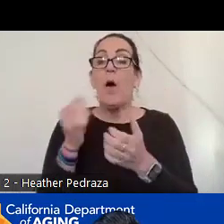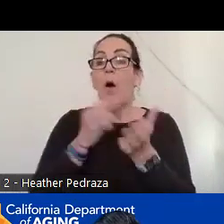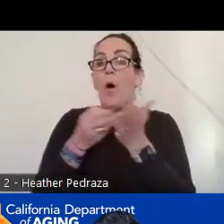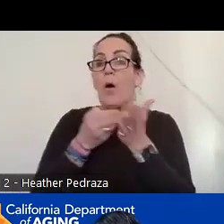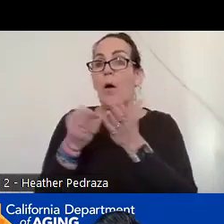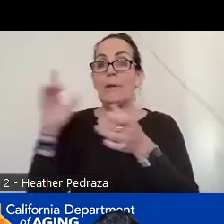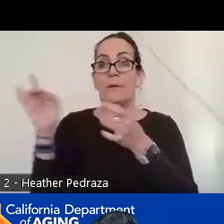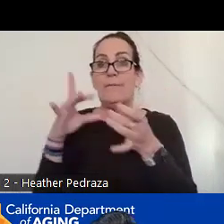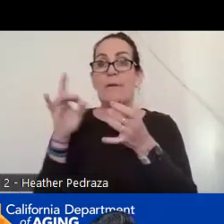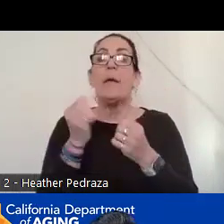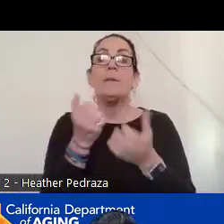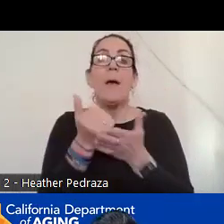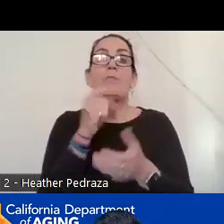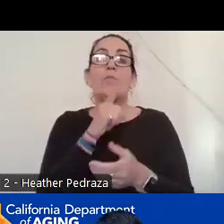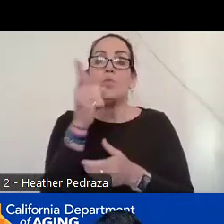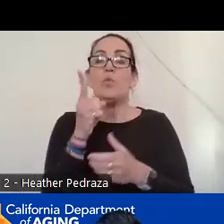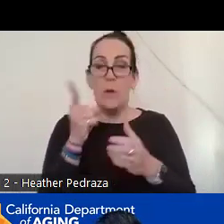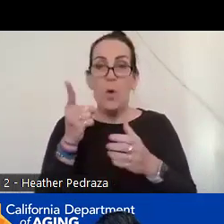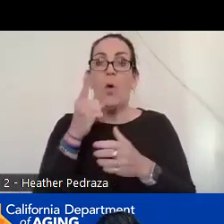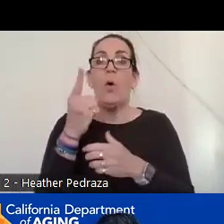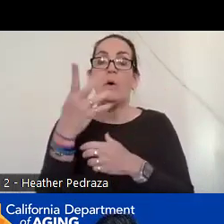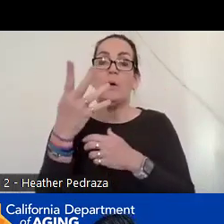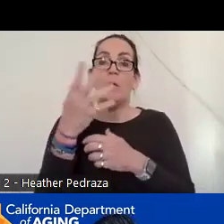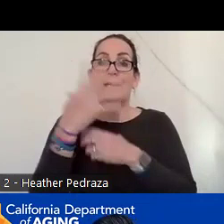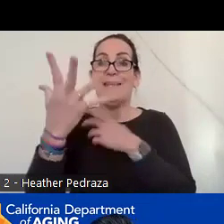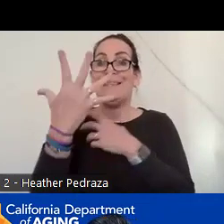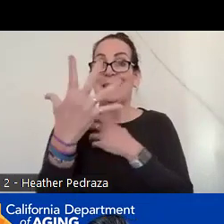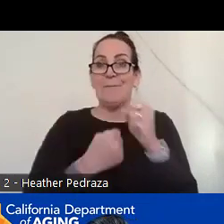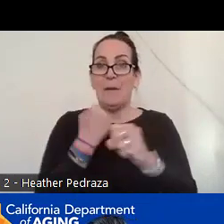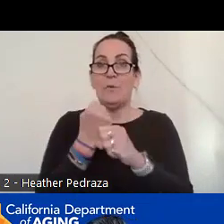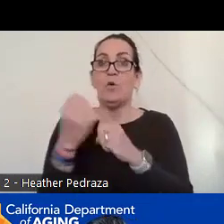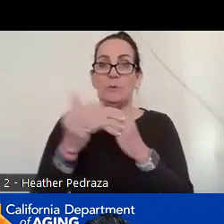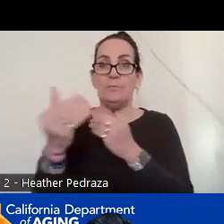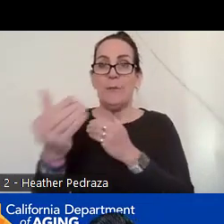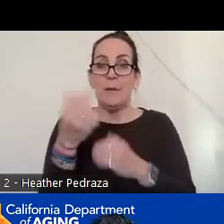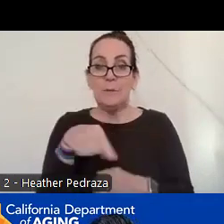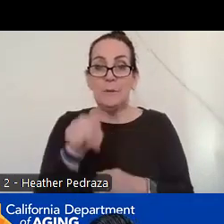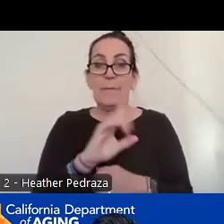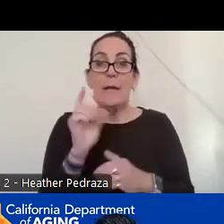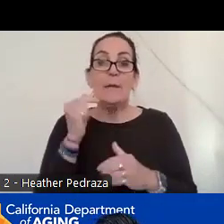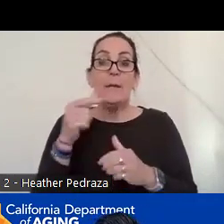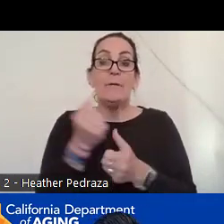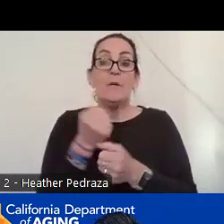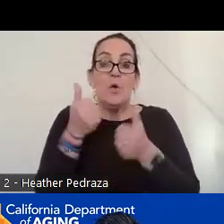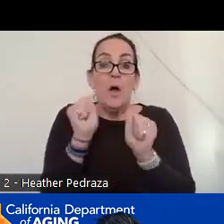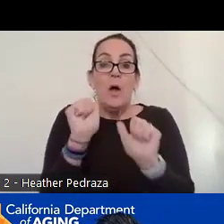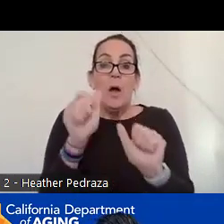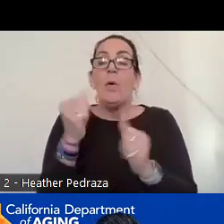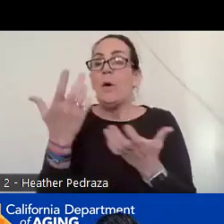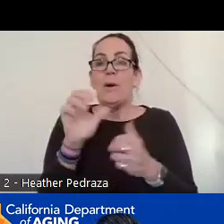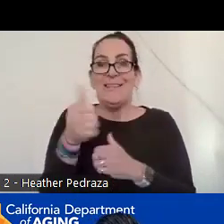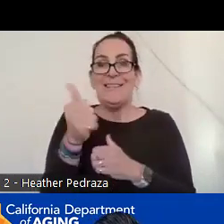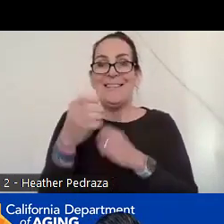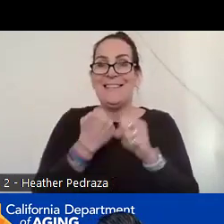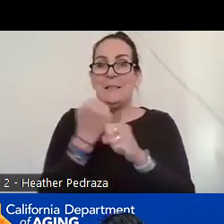of implementation. Another key goal of this effort is to raise awareness of the MPA. So this is a long-term plan, right? It's a 10-year plan, so we feel